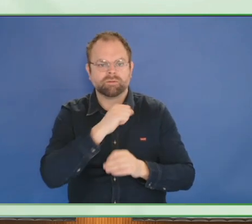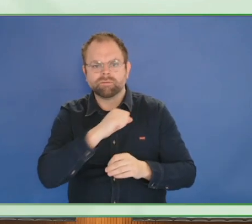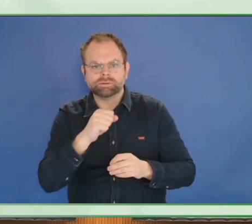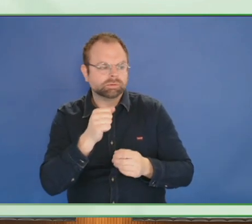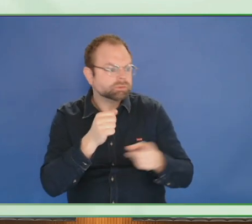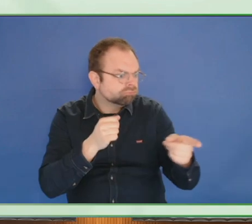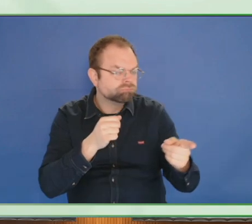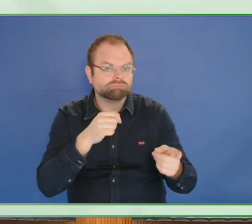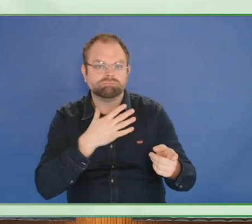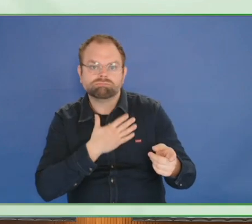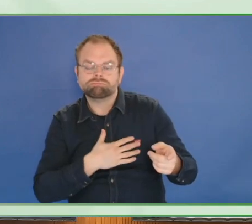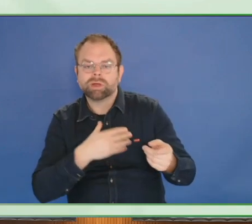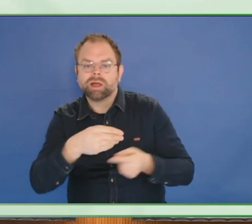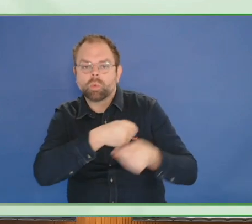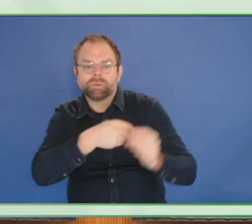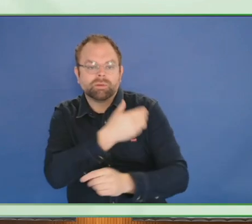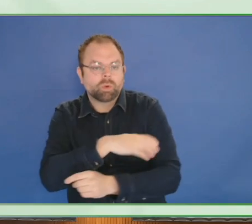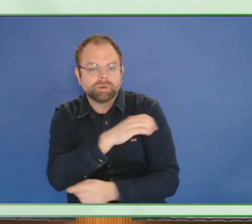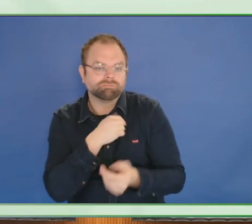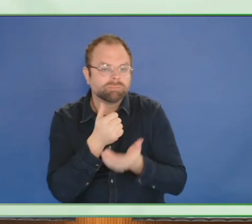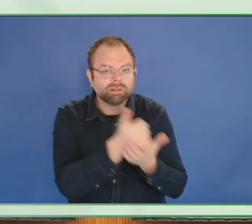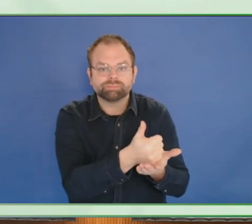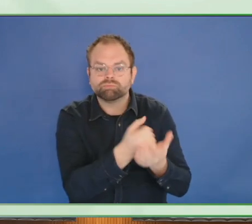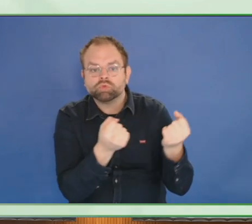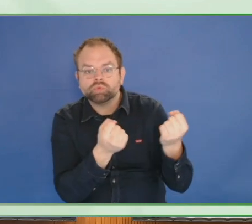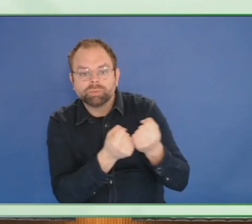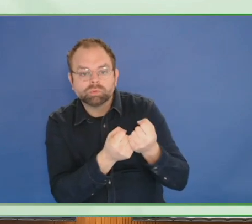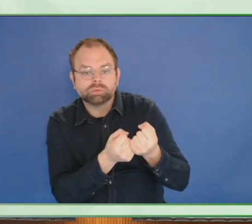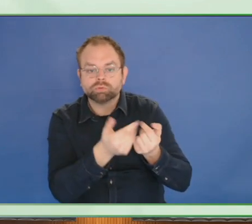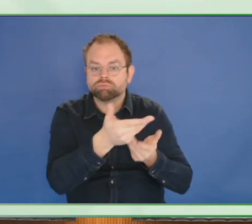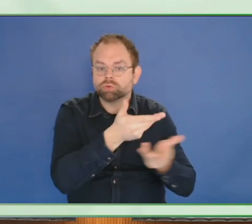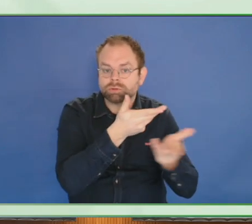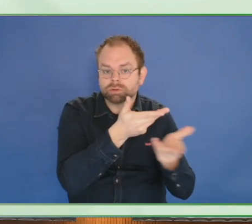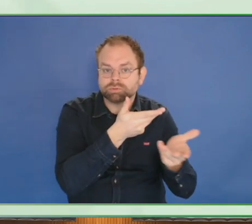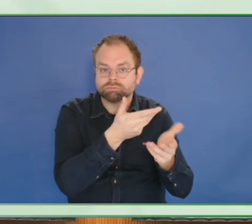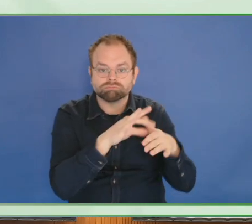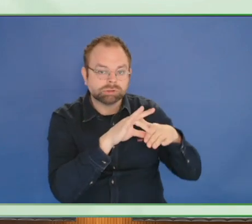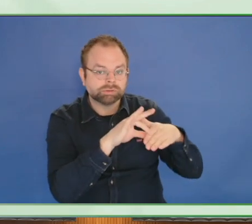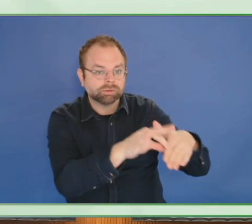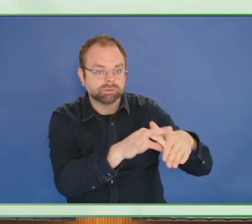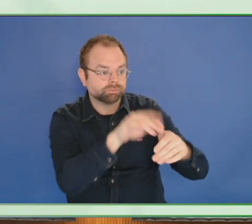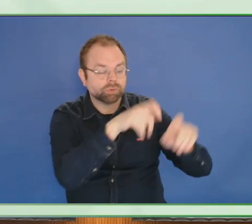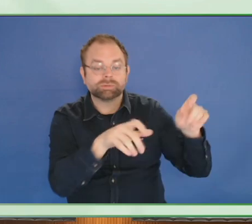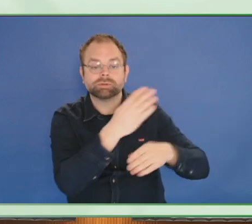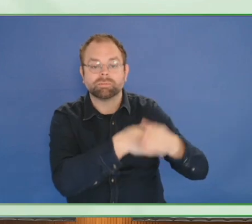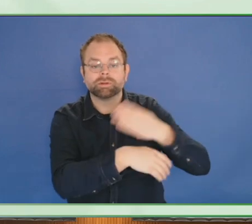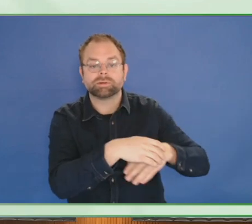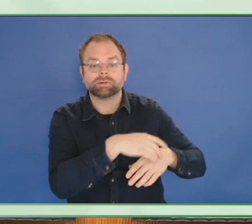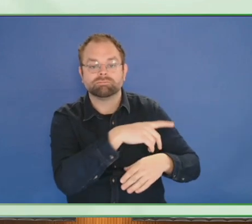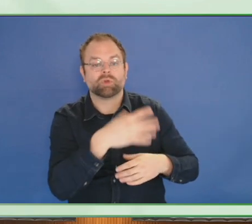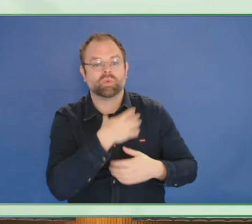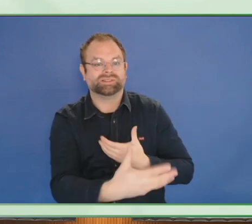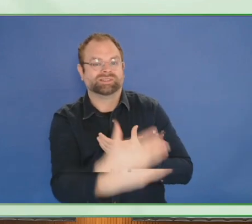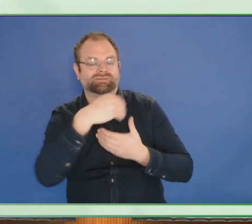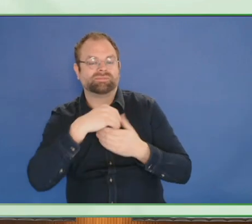refer persons with disabilities to job opportunities. 23% of our participants have a permanent